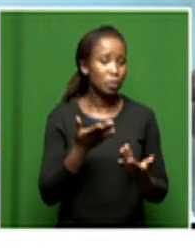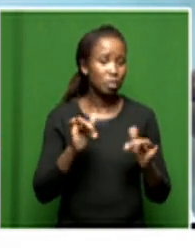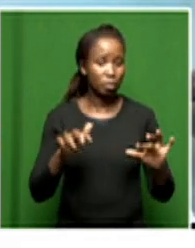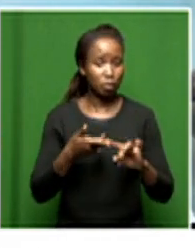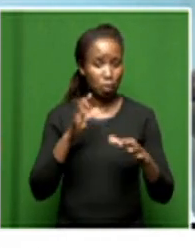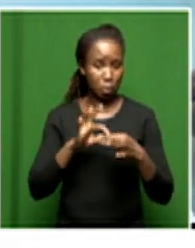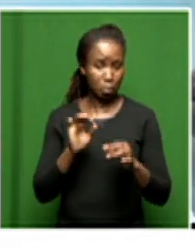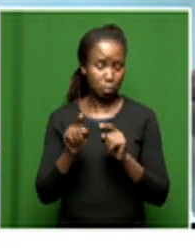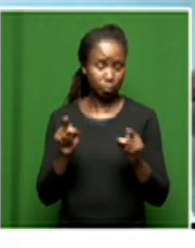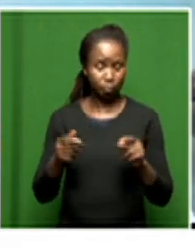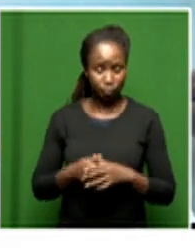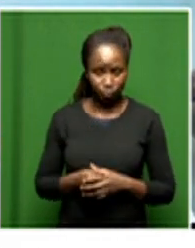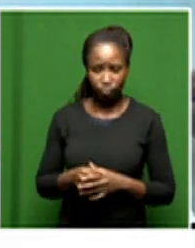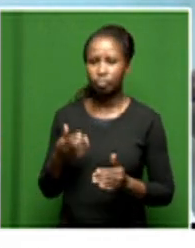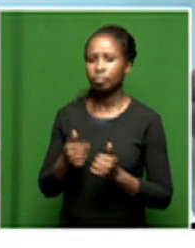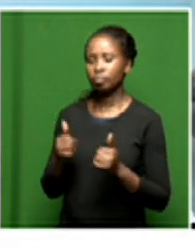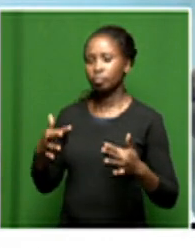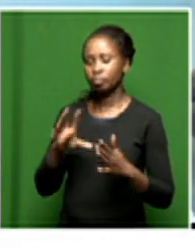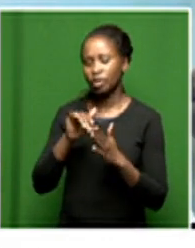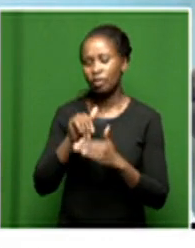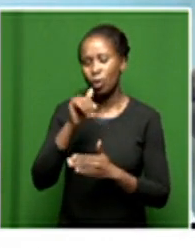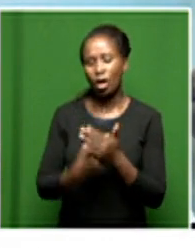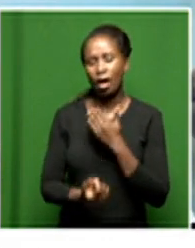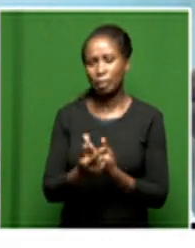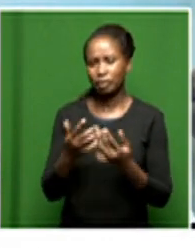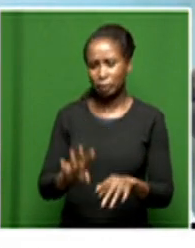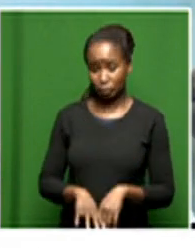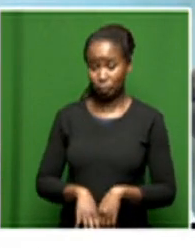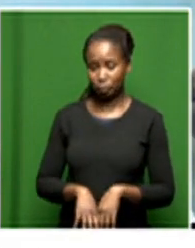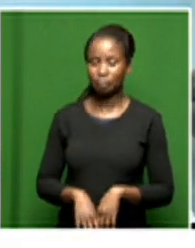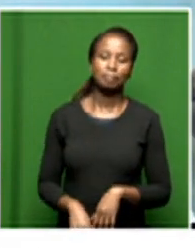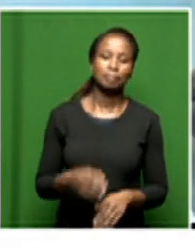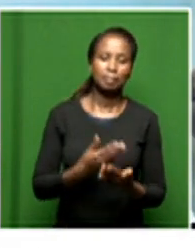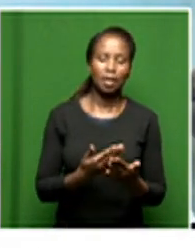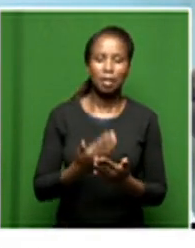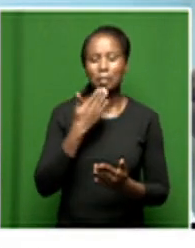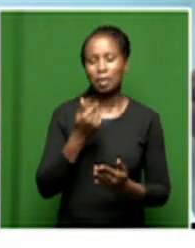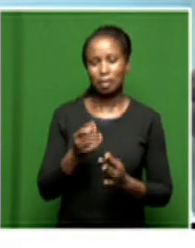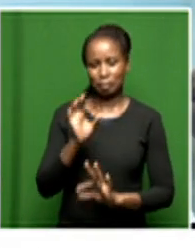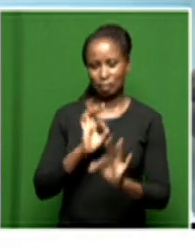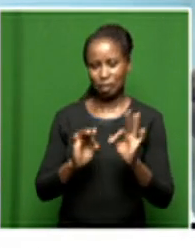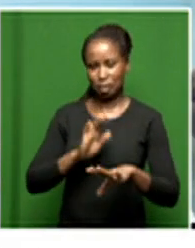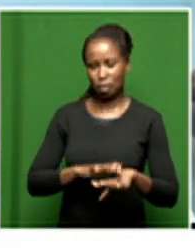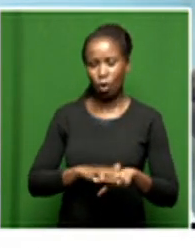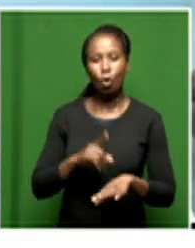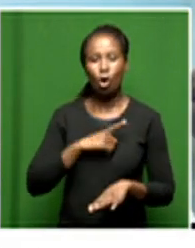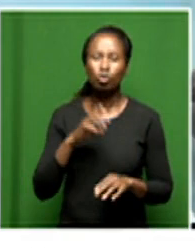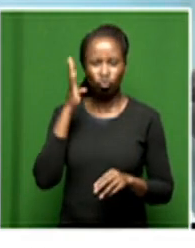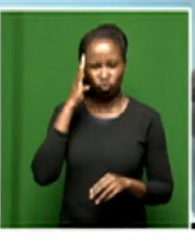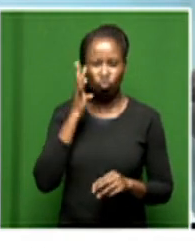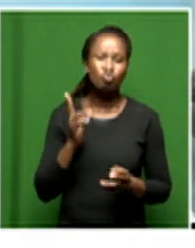at, just for starters, the voter turnout, let's just spend a moment on that. Now, we know generally when it comes